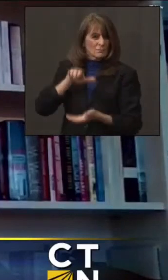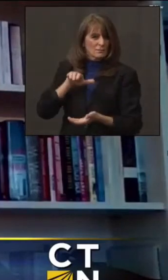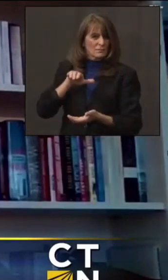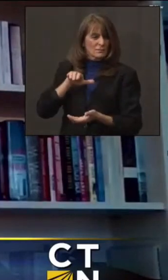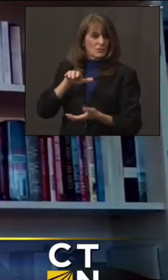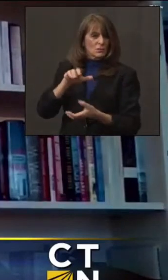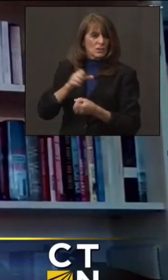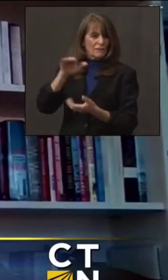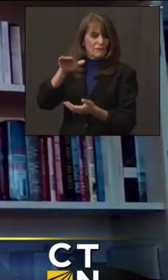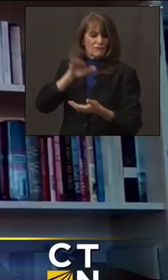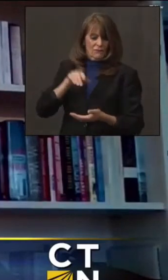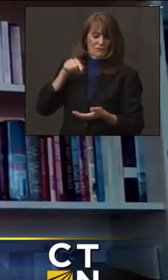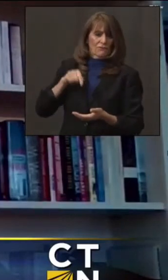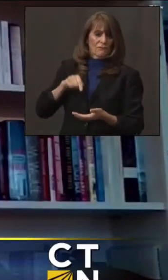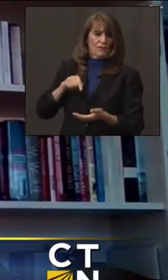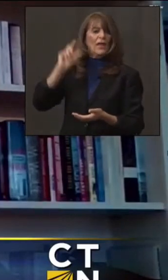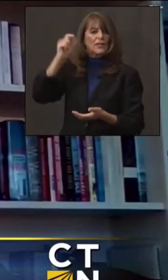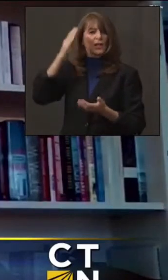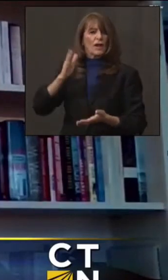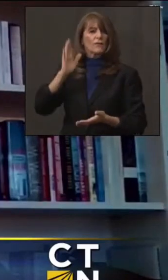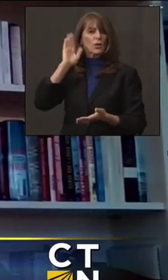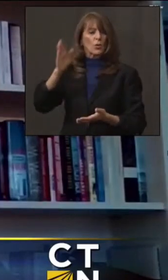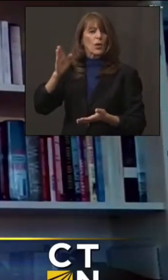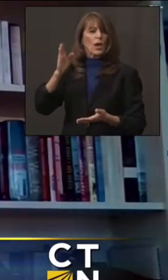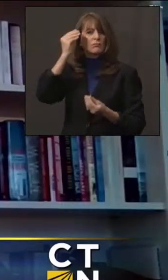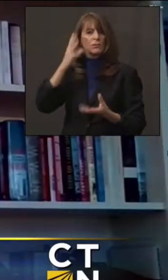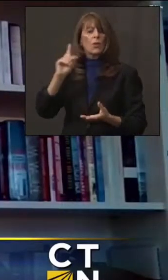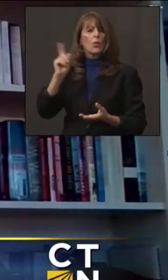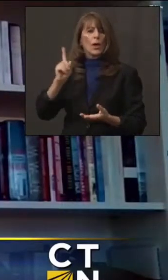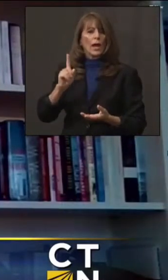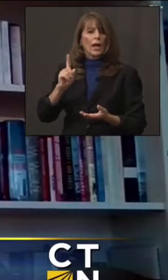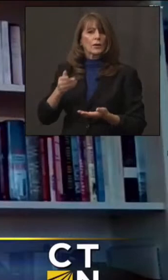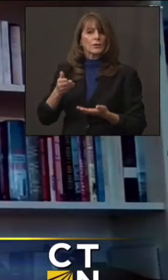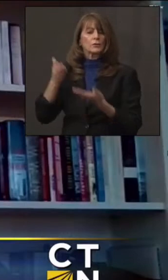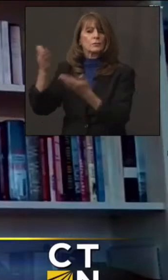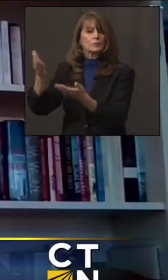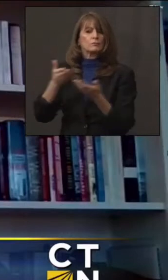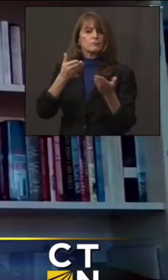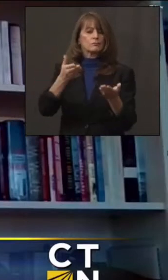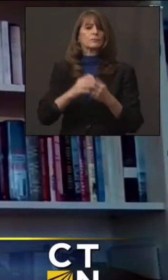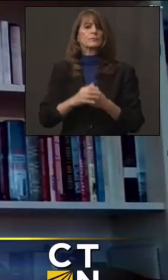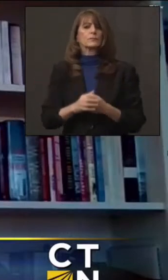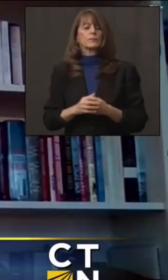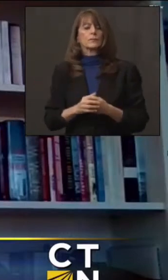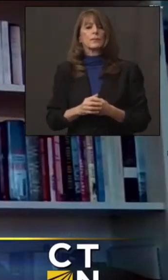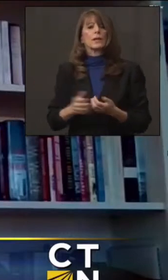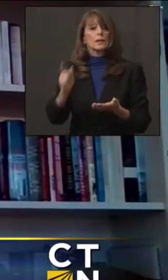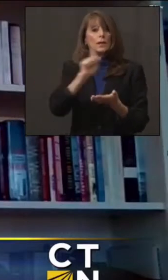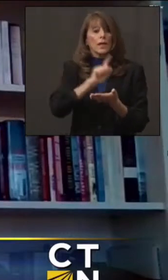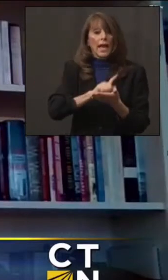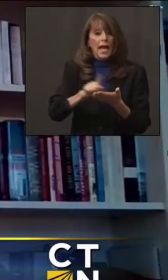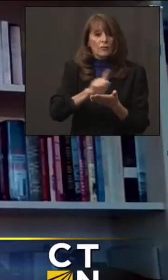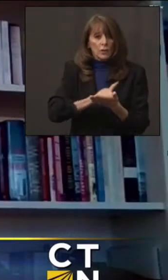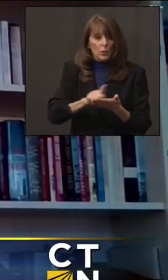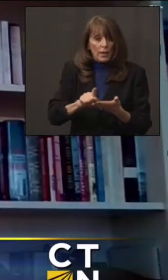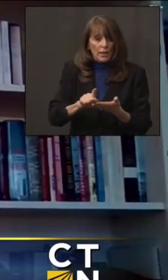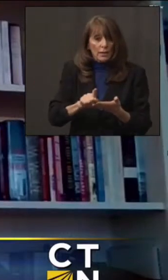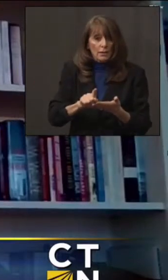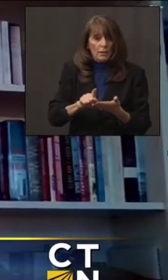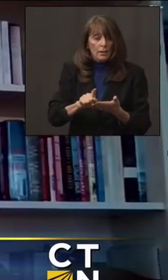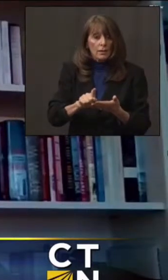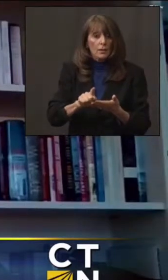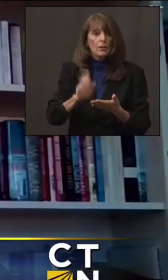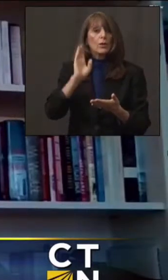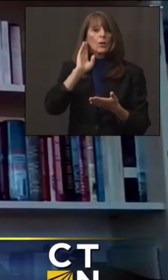anticipating and planning for, although they're subject to change. On a weekly basis, we will direct our